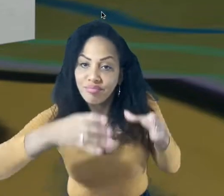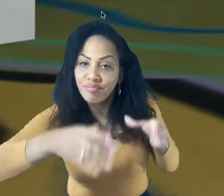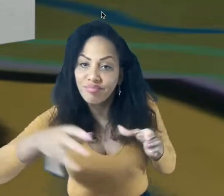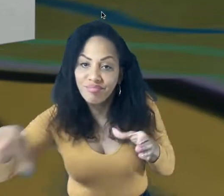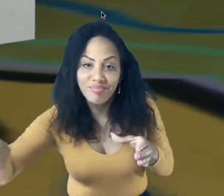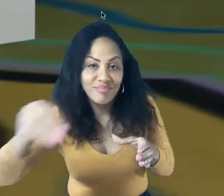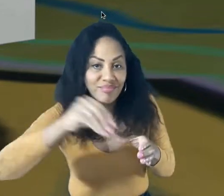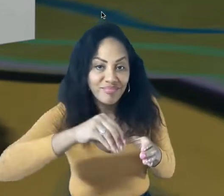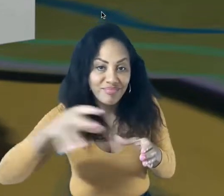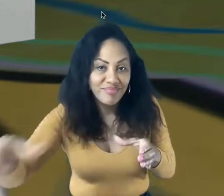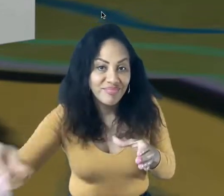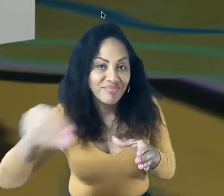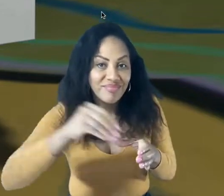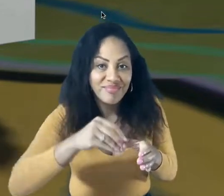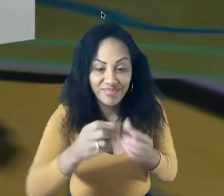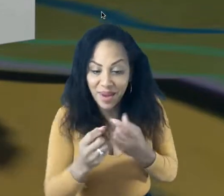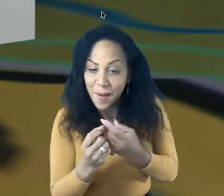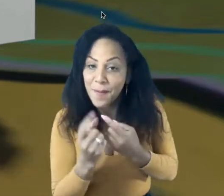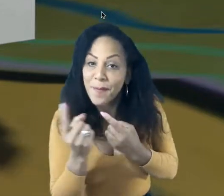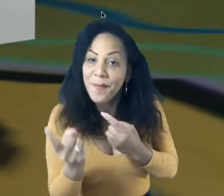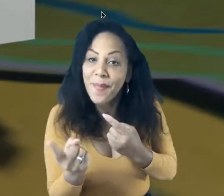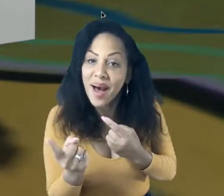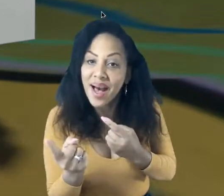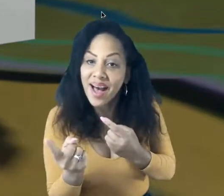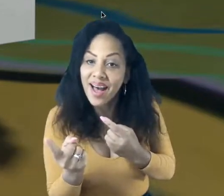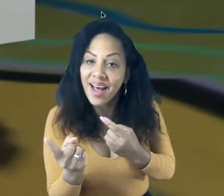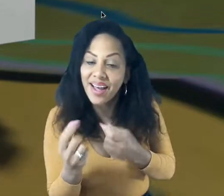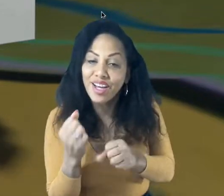Down by Granny's